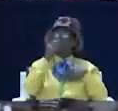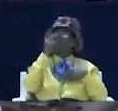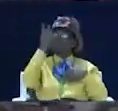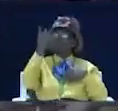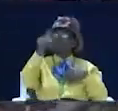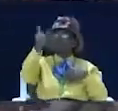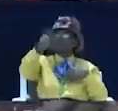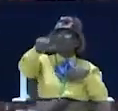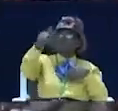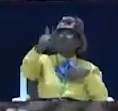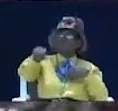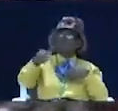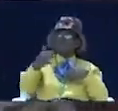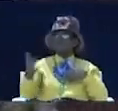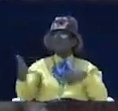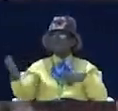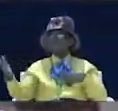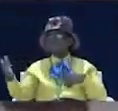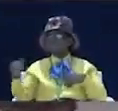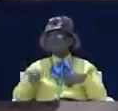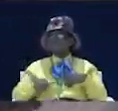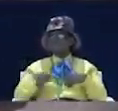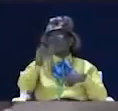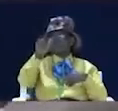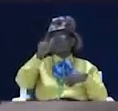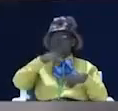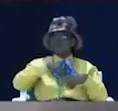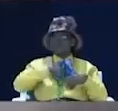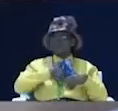Oh, I'm going to be very great.